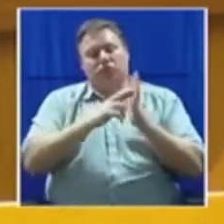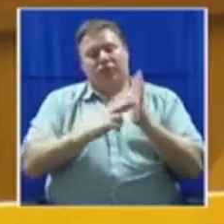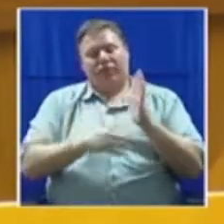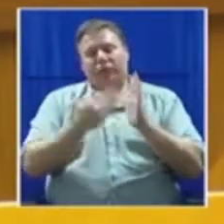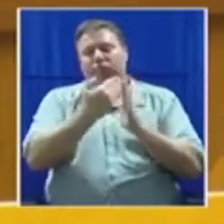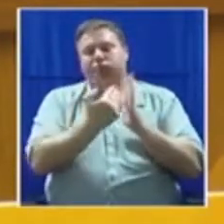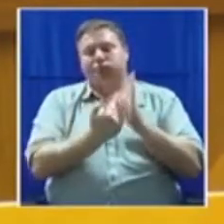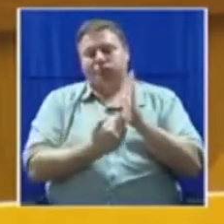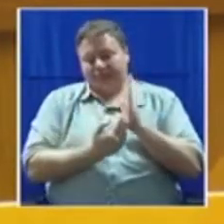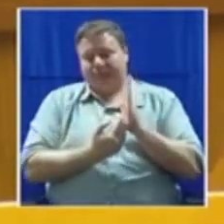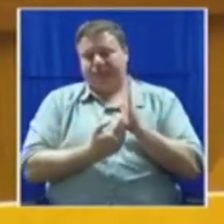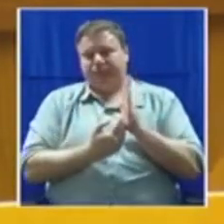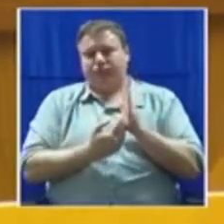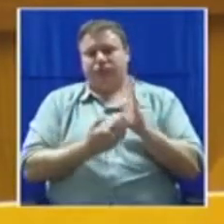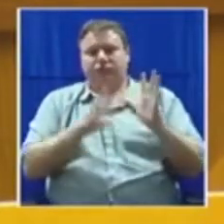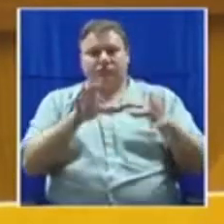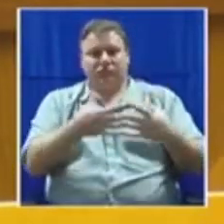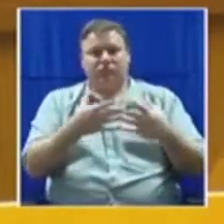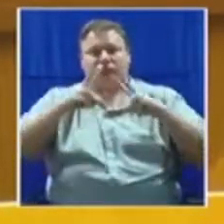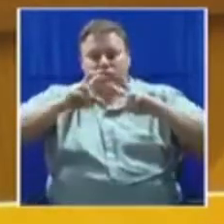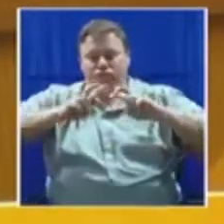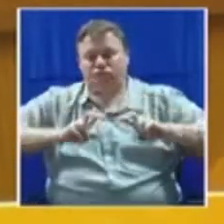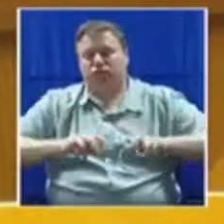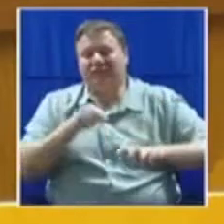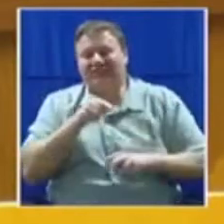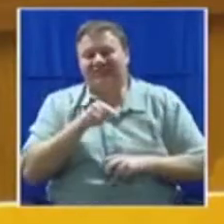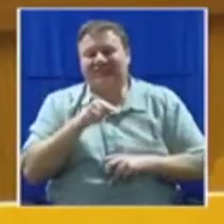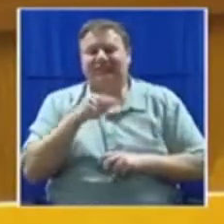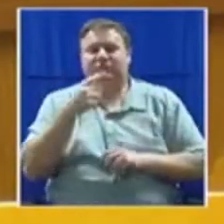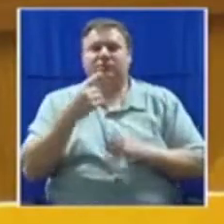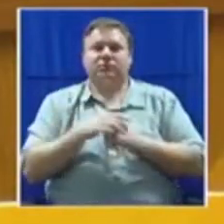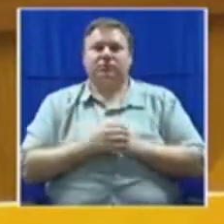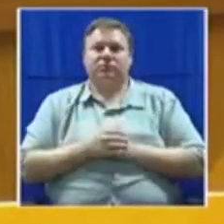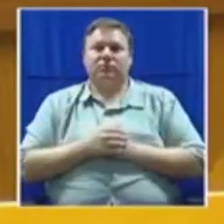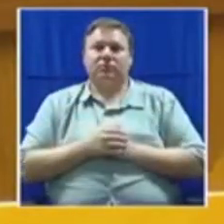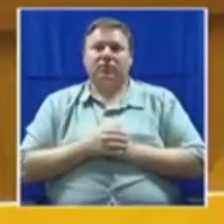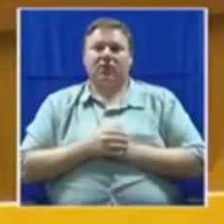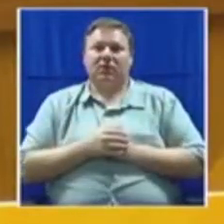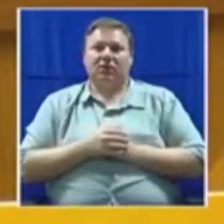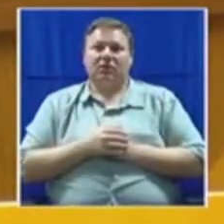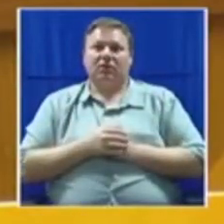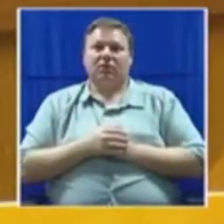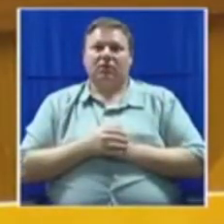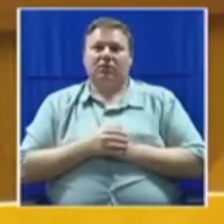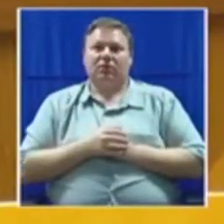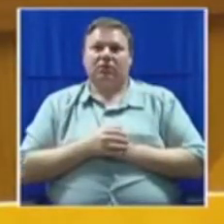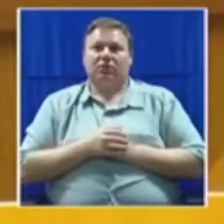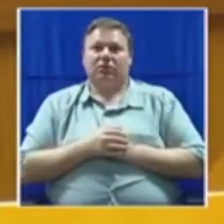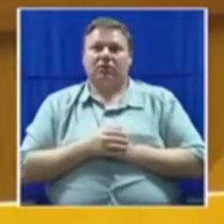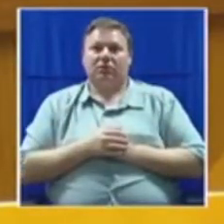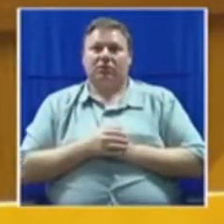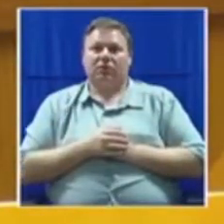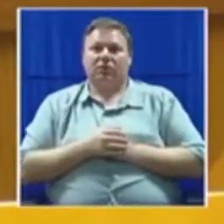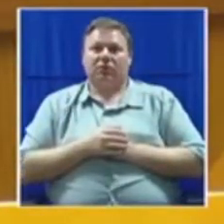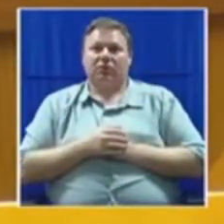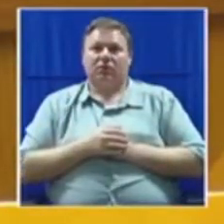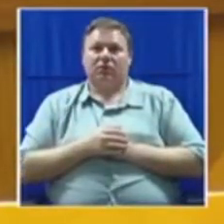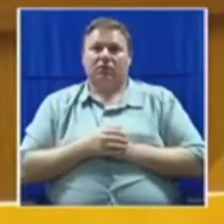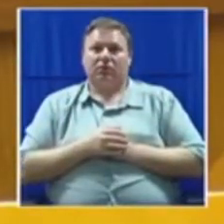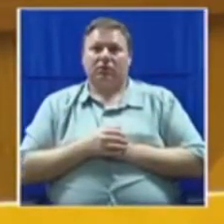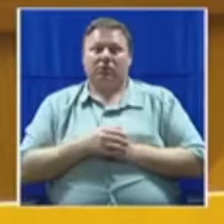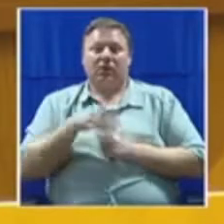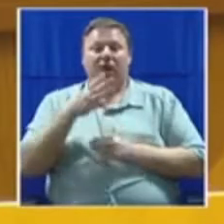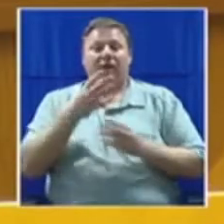the Commission of Inquiry into State Capture has both the mandate and the authority to